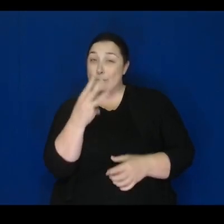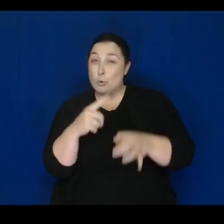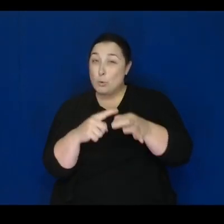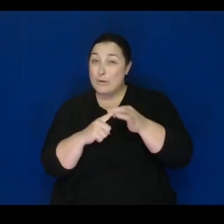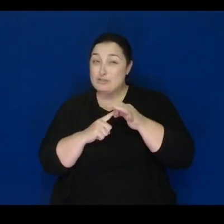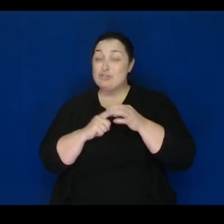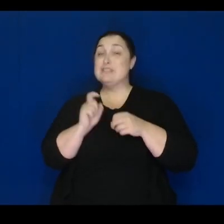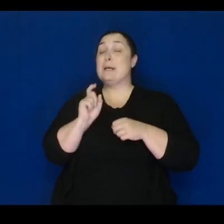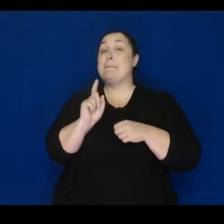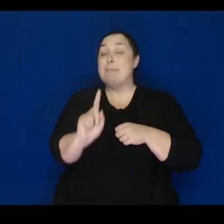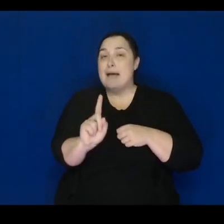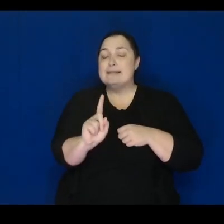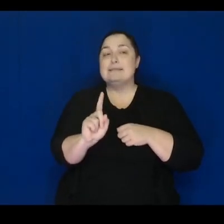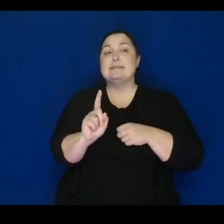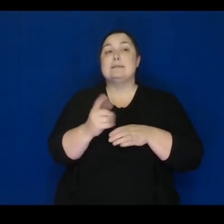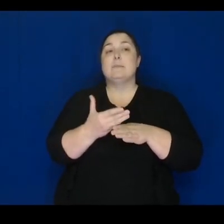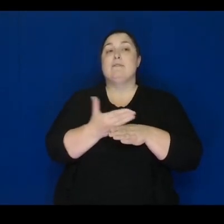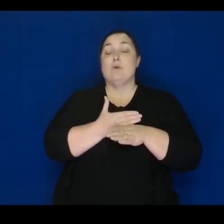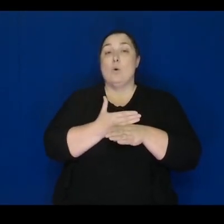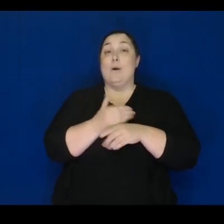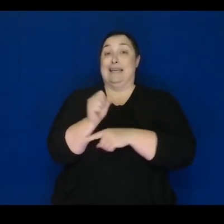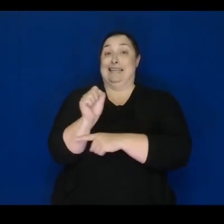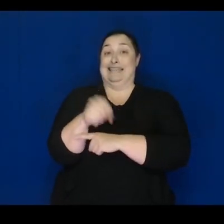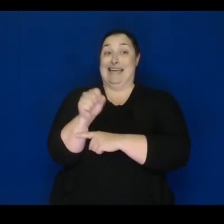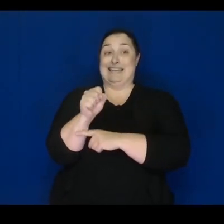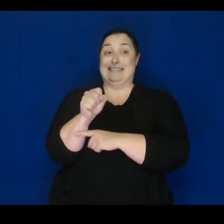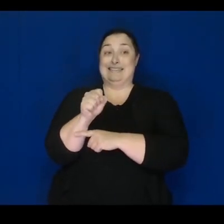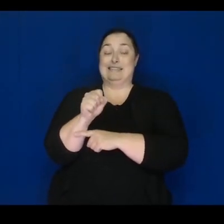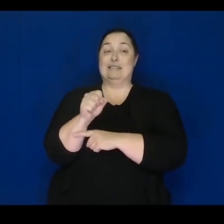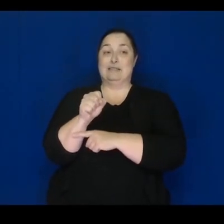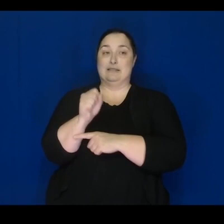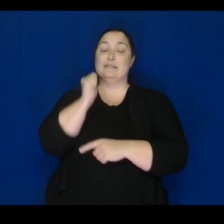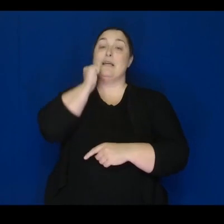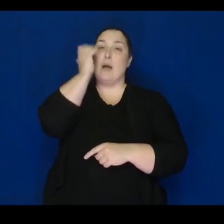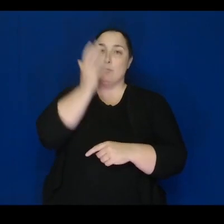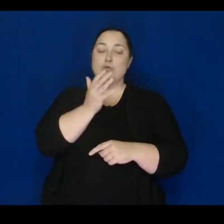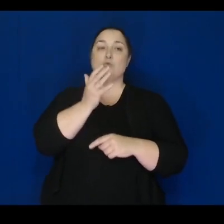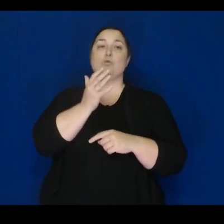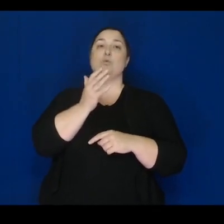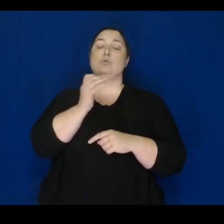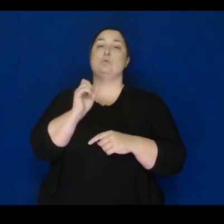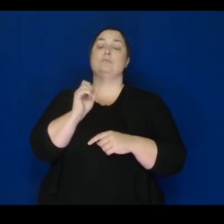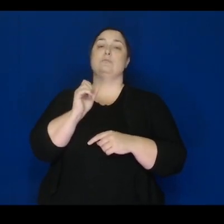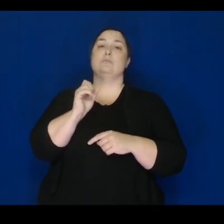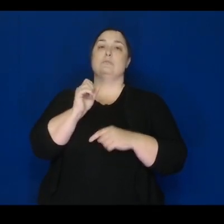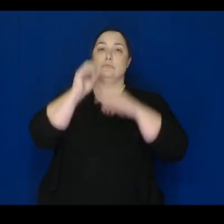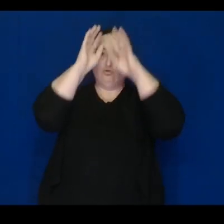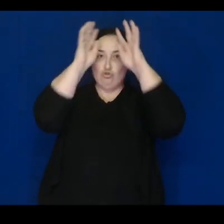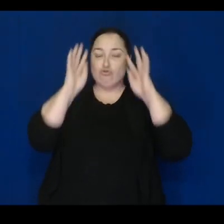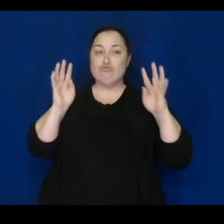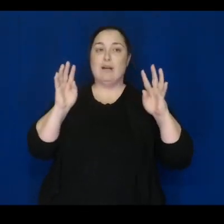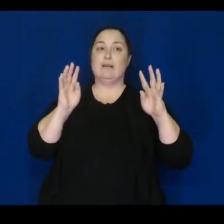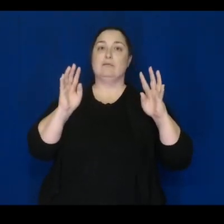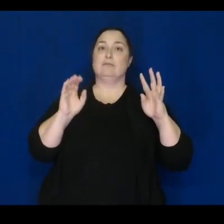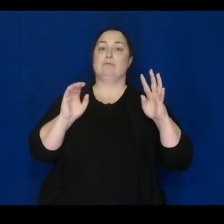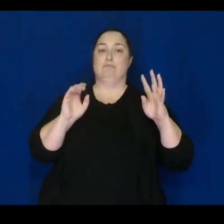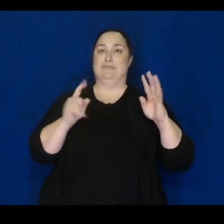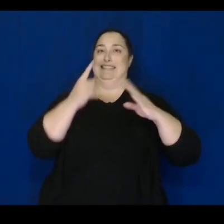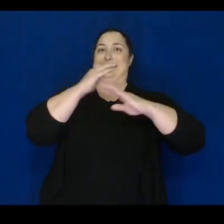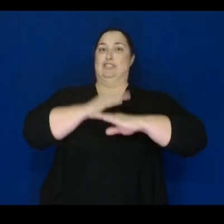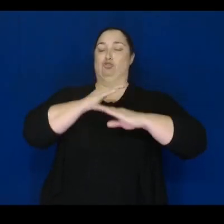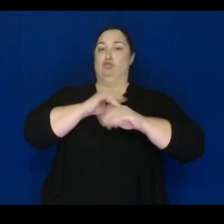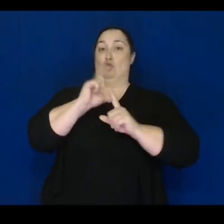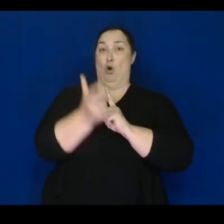do, yes, Indigenous, Aboriginal, Torres Strait Islander cultures, our First Nations peoples are now part of the national curriculum. So this